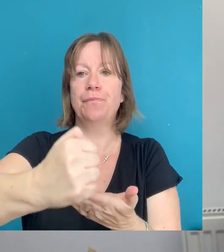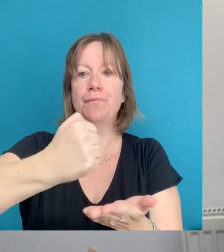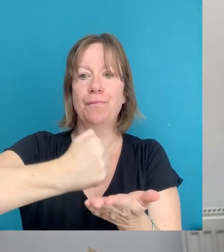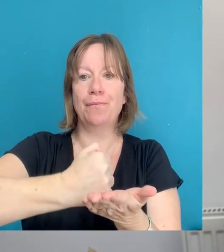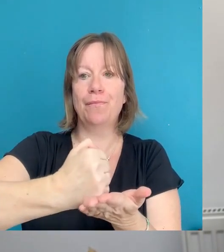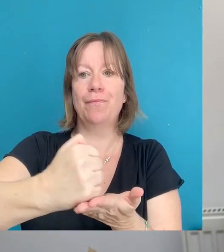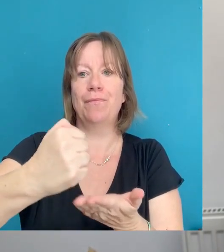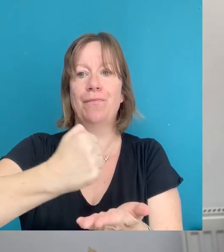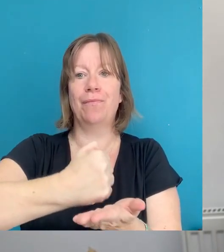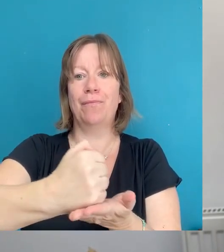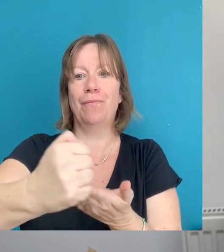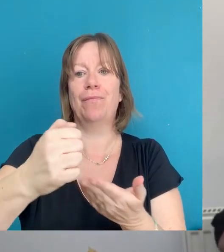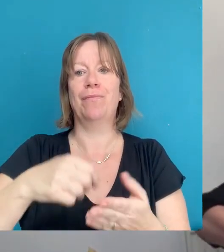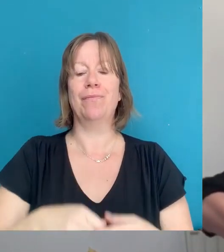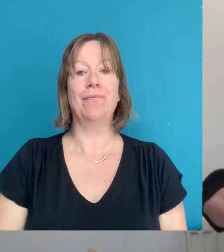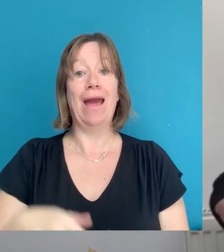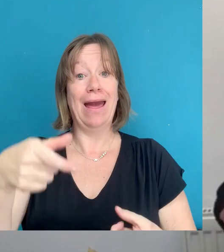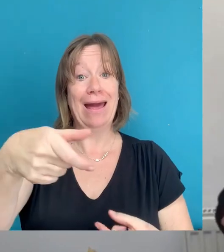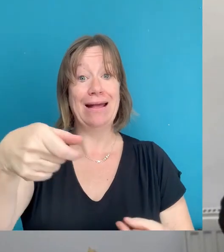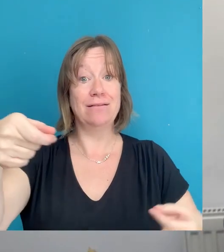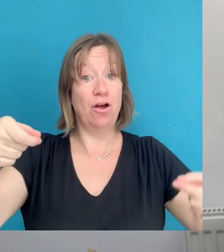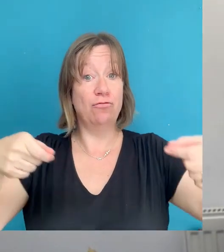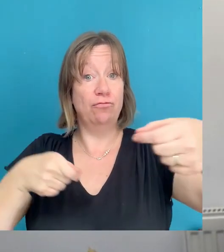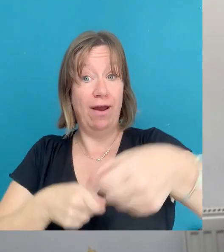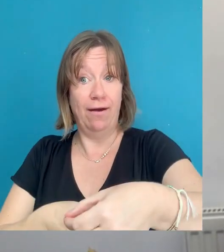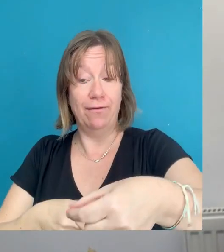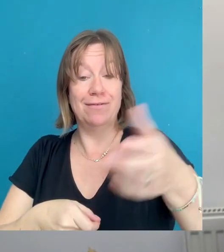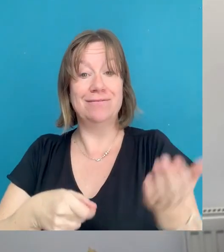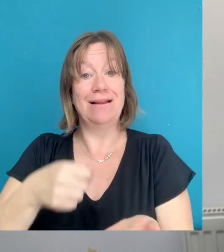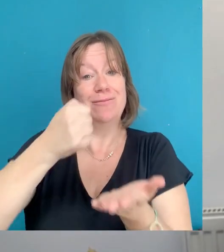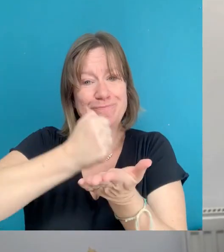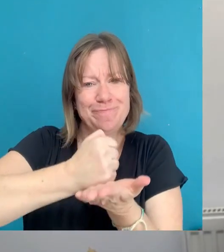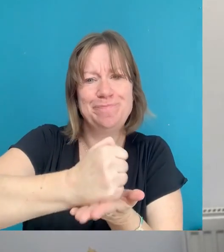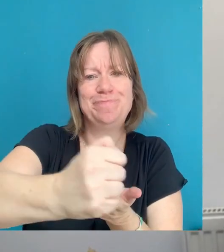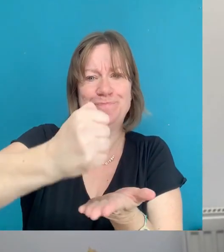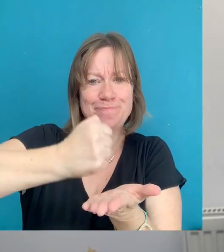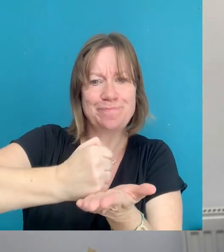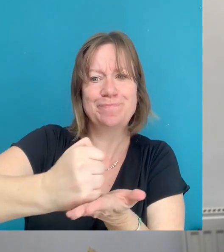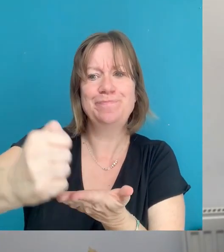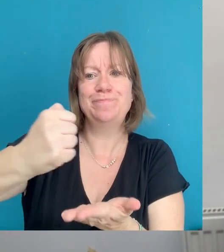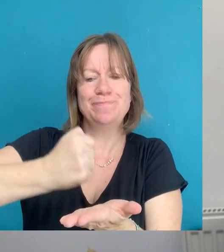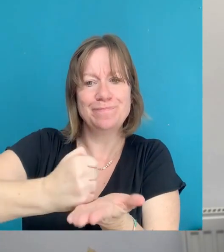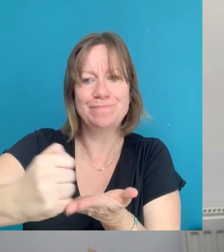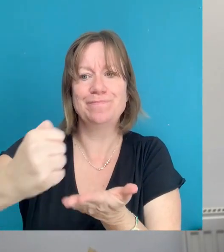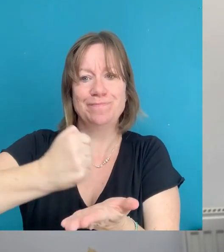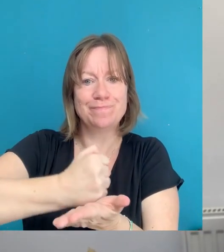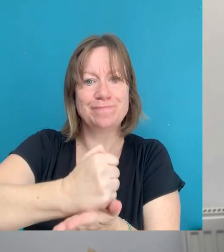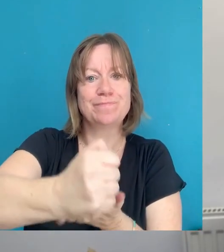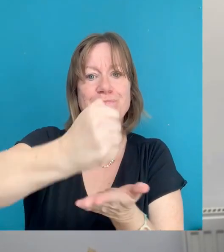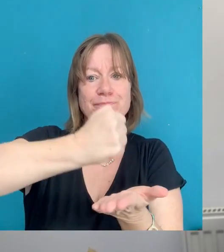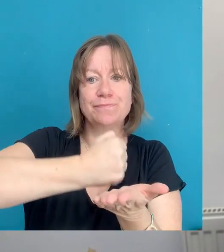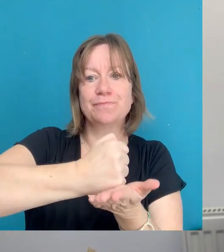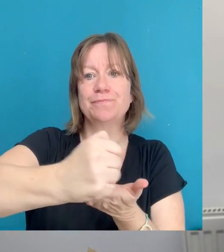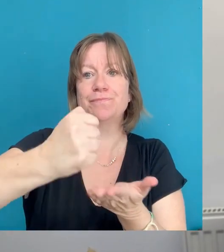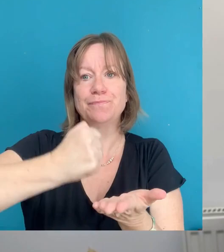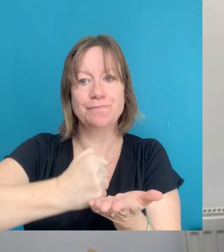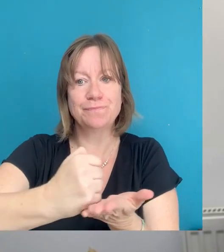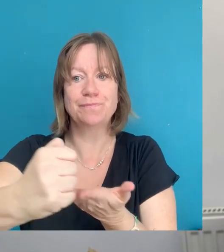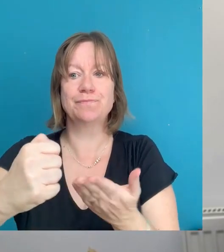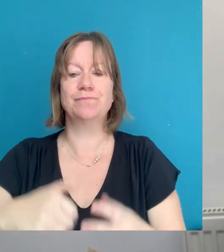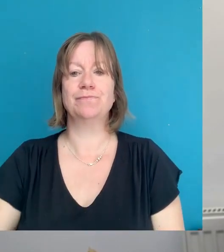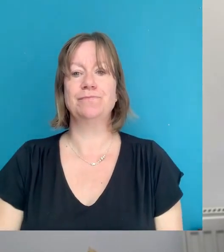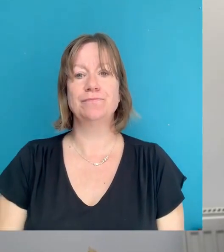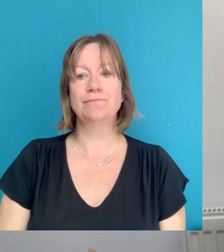And if you want to, you can turn the plate the other way. That makes it easier as well.